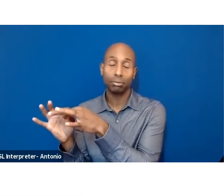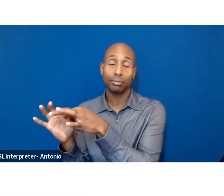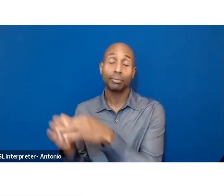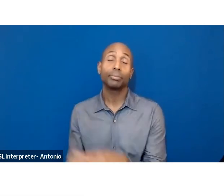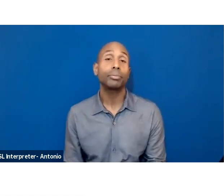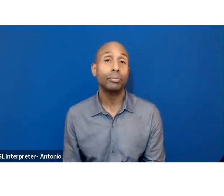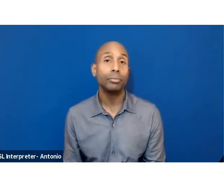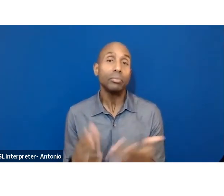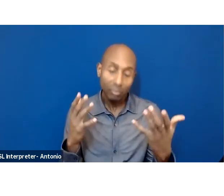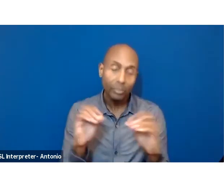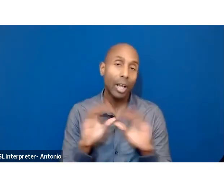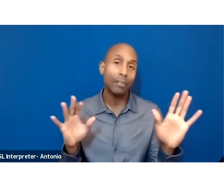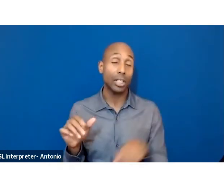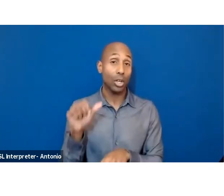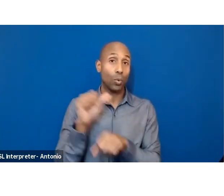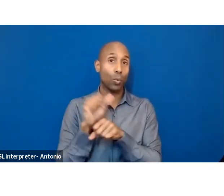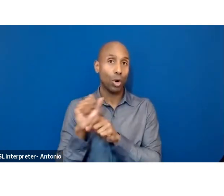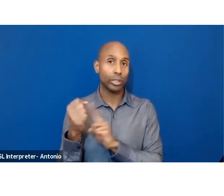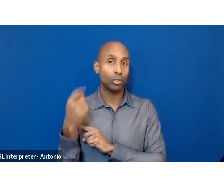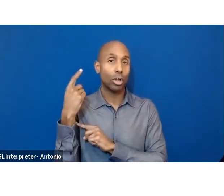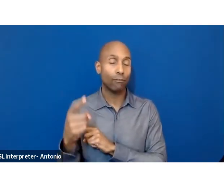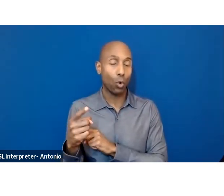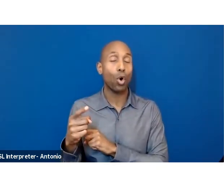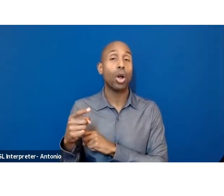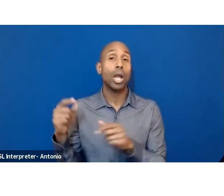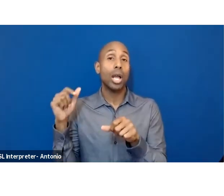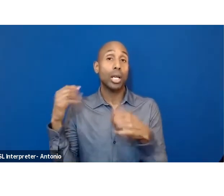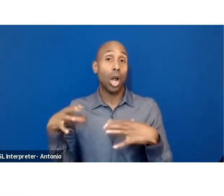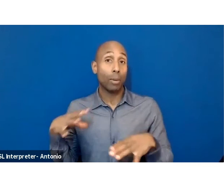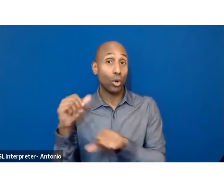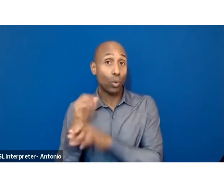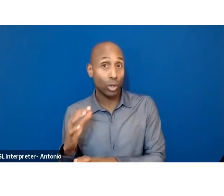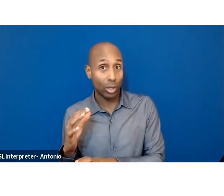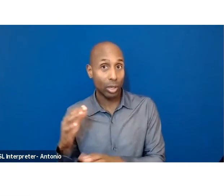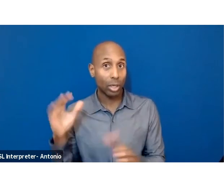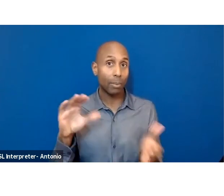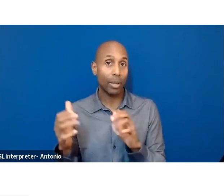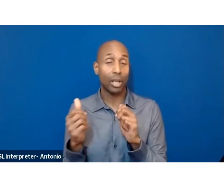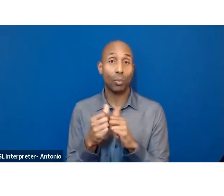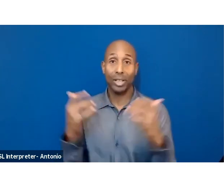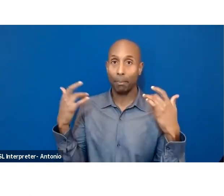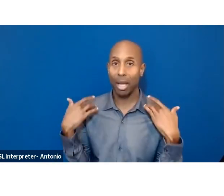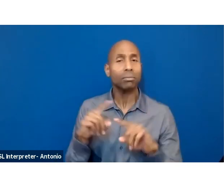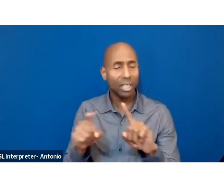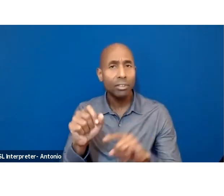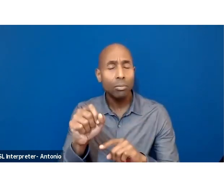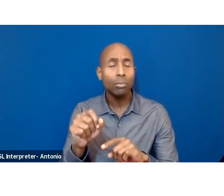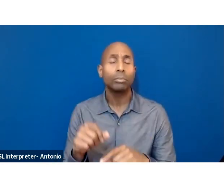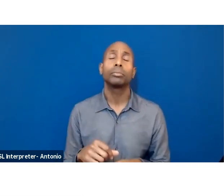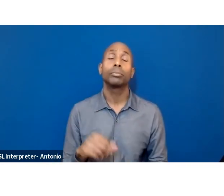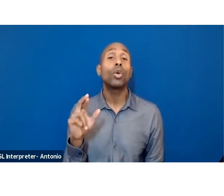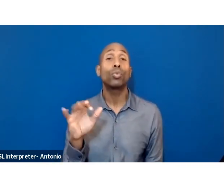model are different than the work conditions of a garment worker. And the racial dynamics are also different,